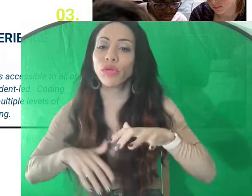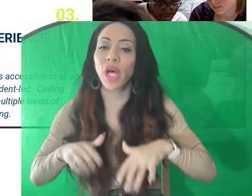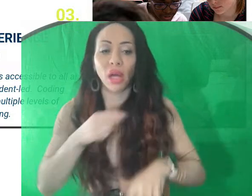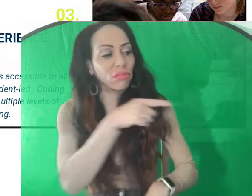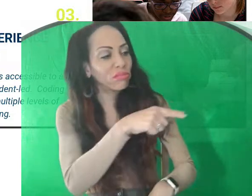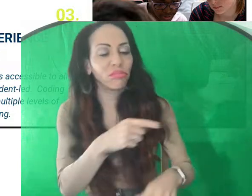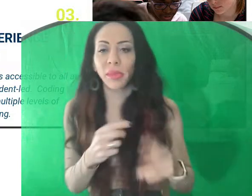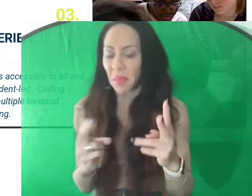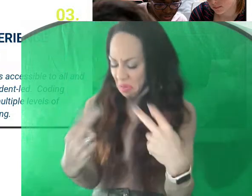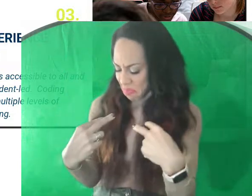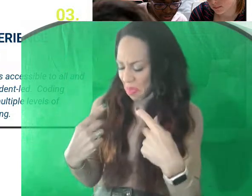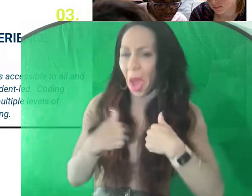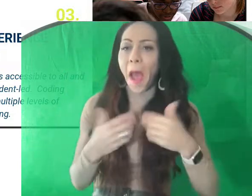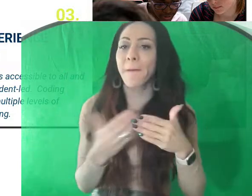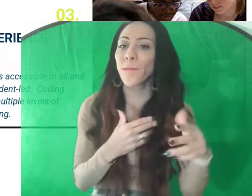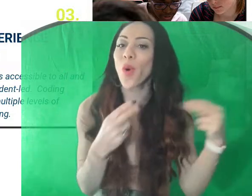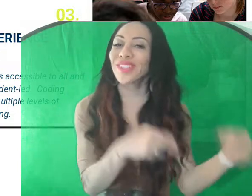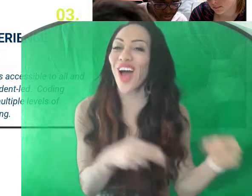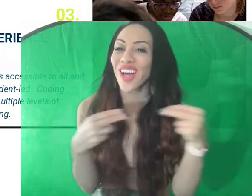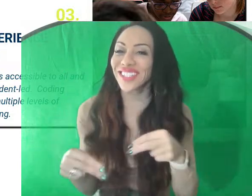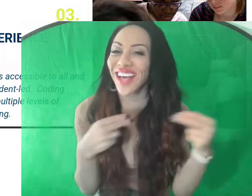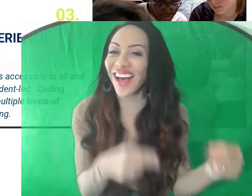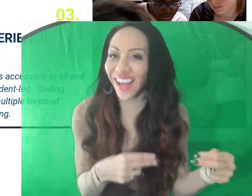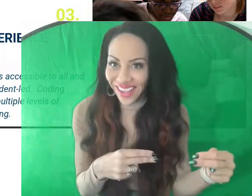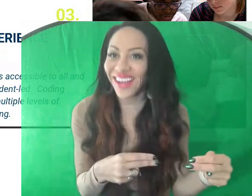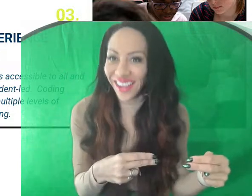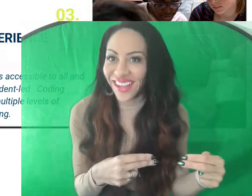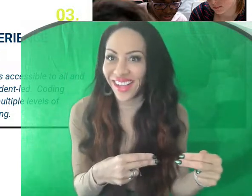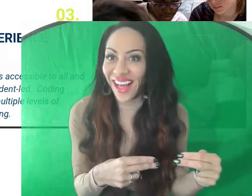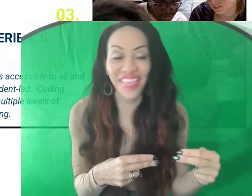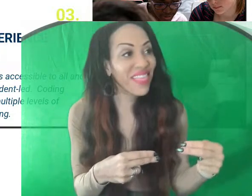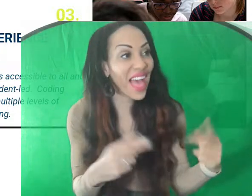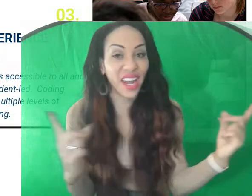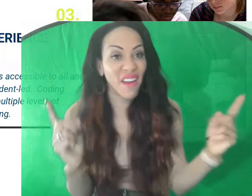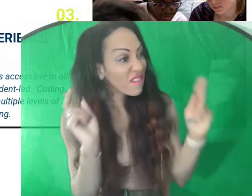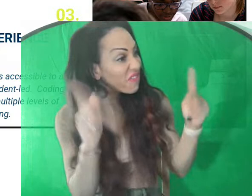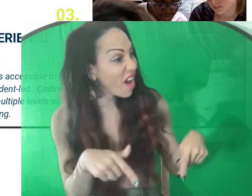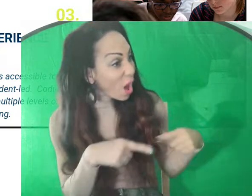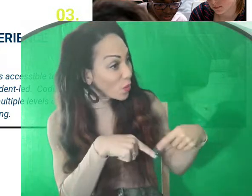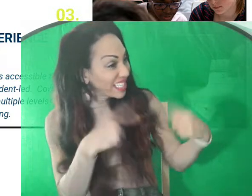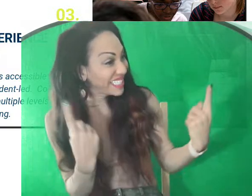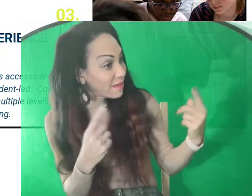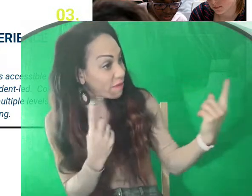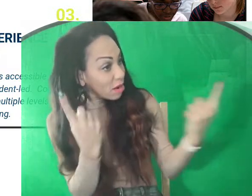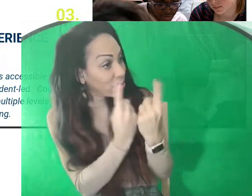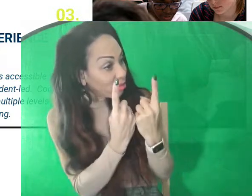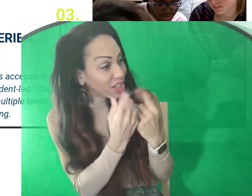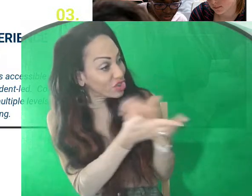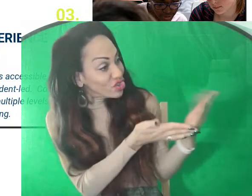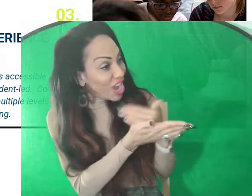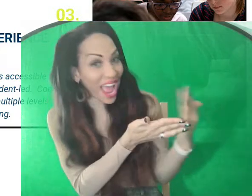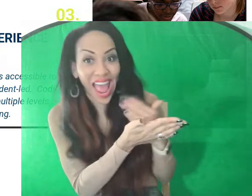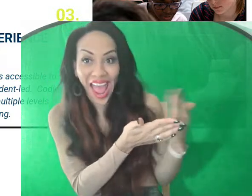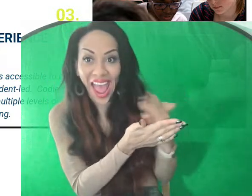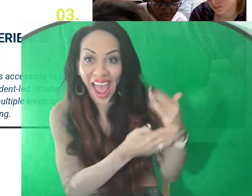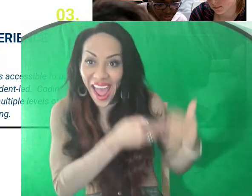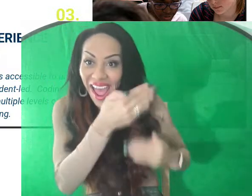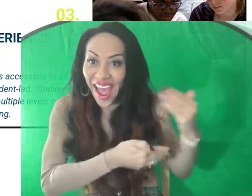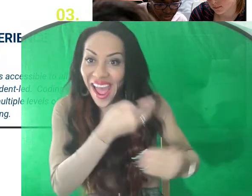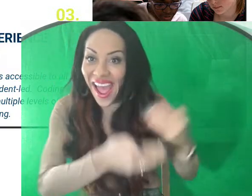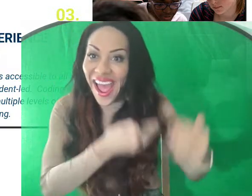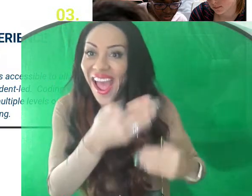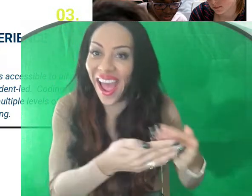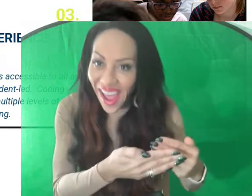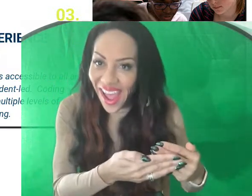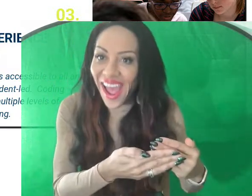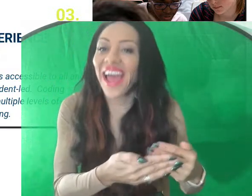of be aware of sharing that and helping each other throughout the day. And I think like what happens is that we see people getting to take leads at different